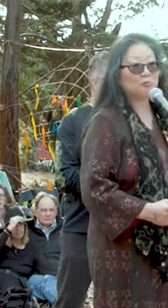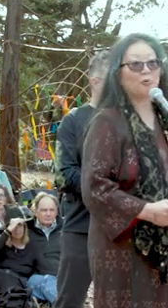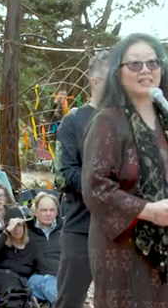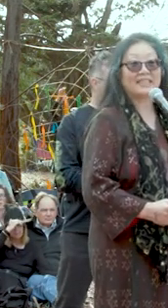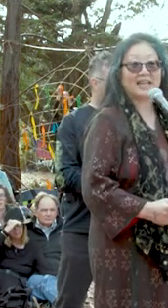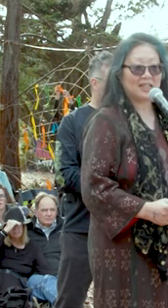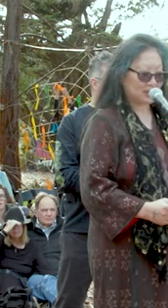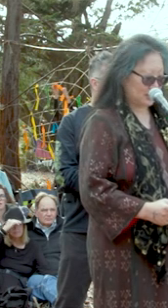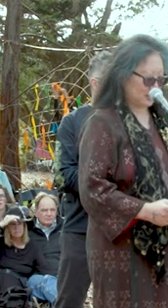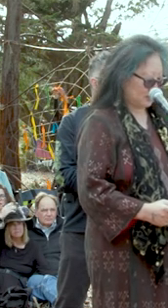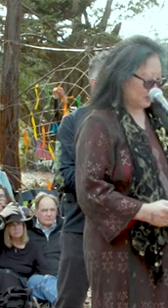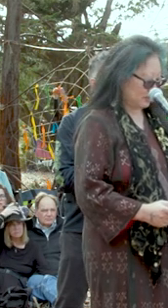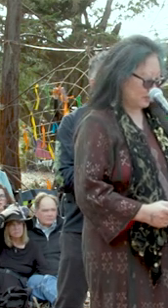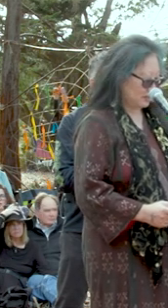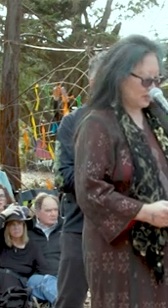Linda Waddell.